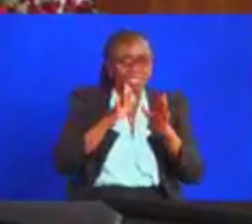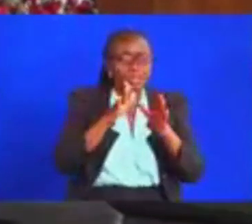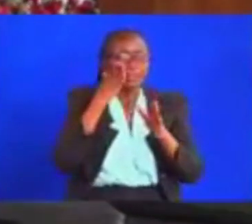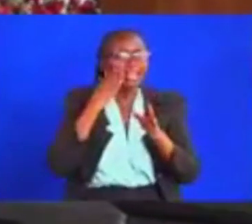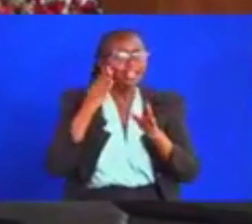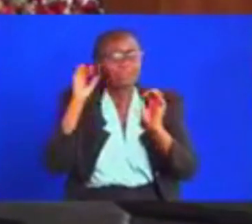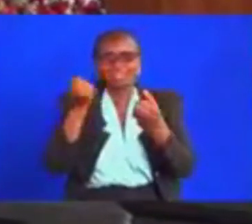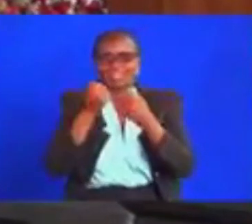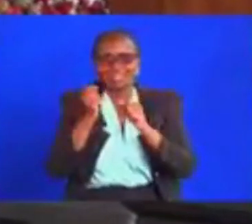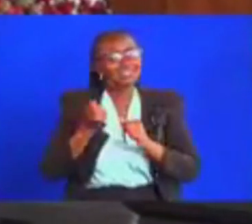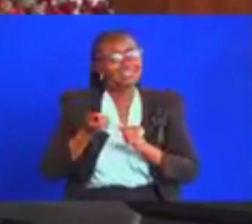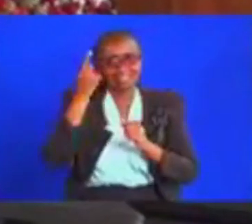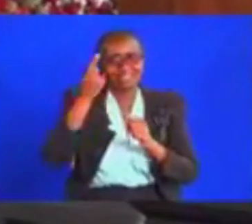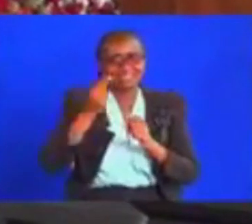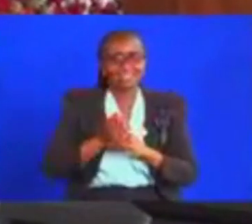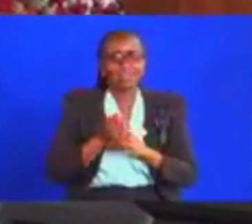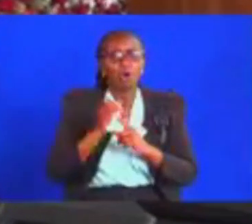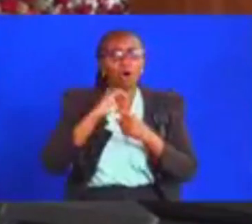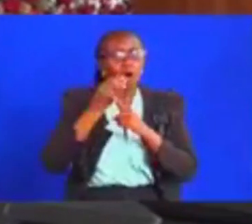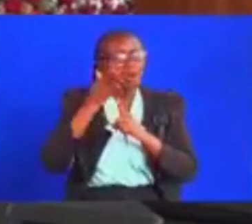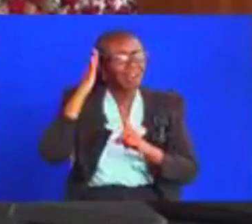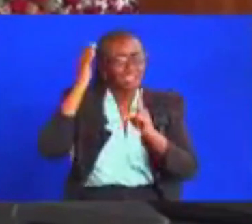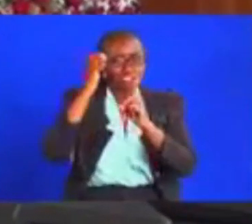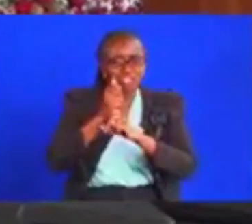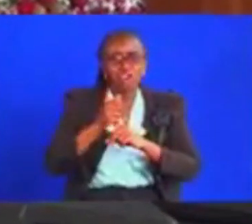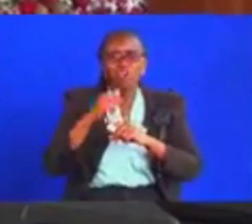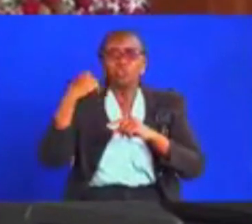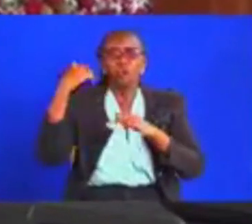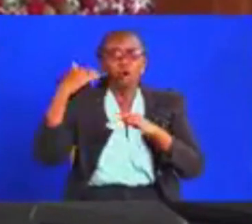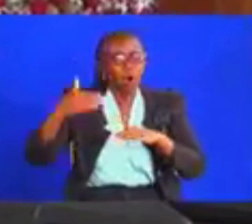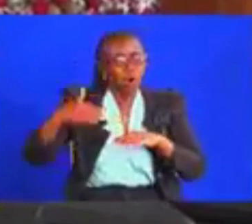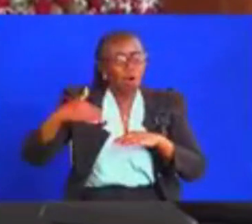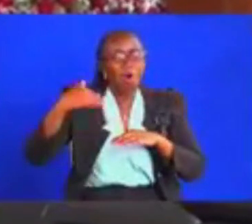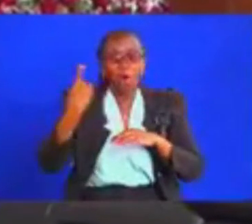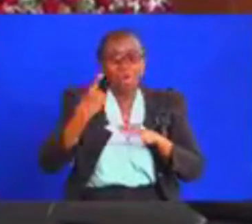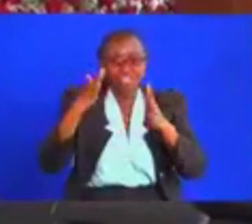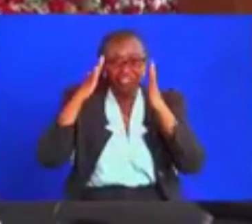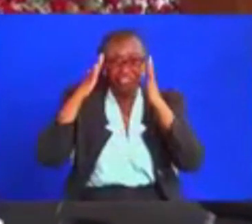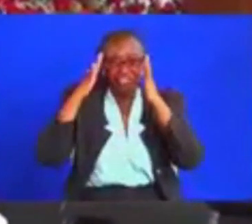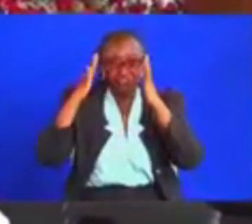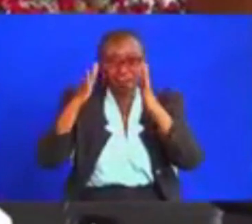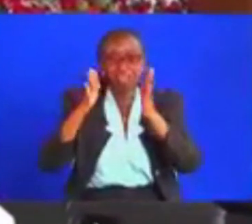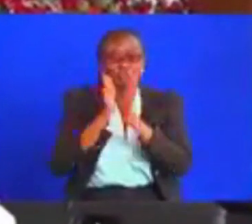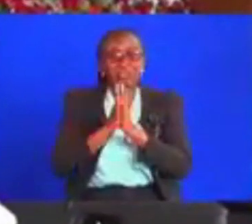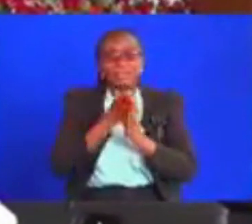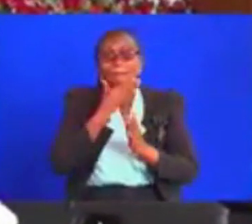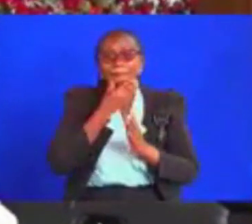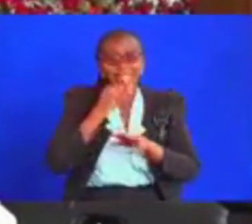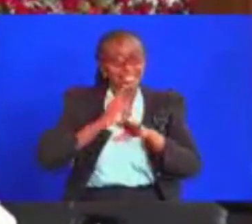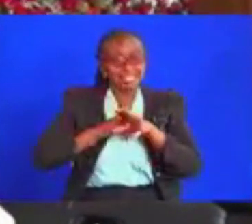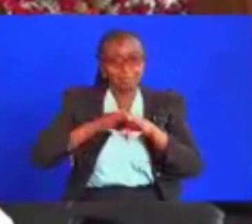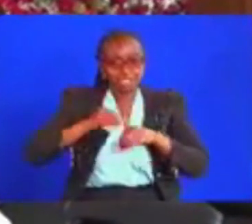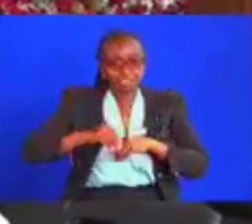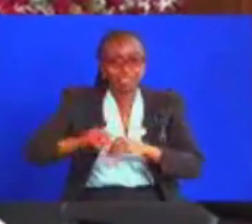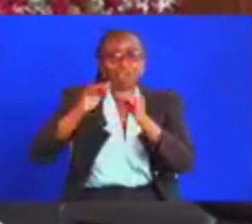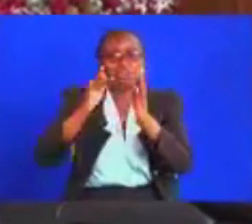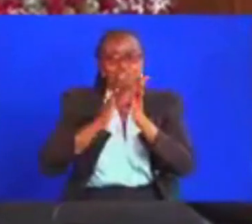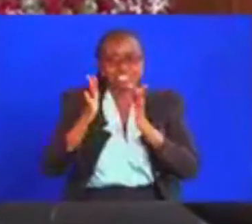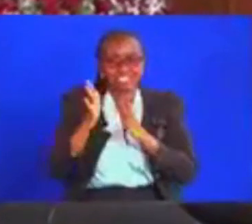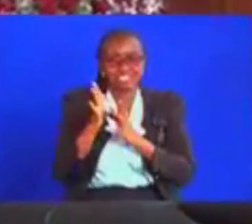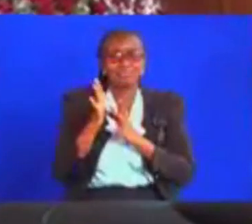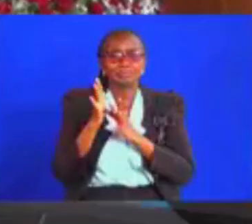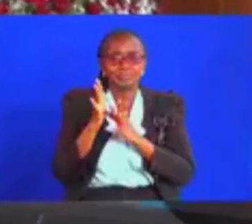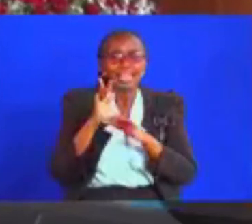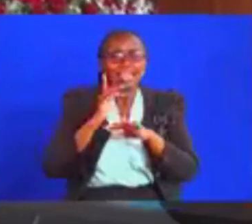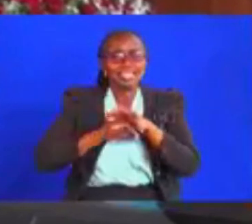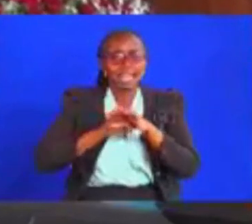capture. You only follow men as they follow Christ. So there are two people you should be looking at. The one